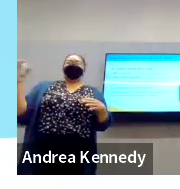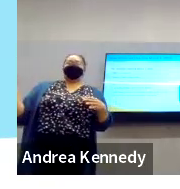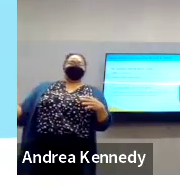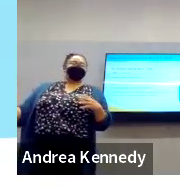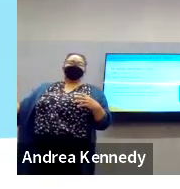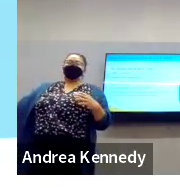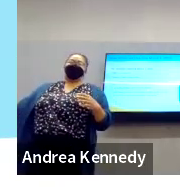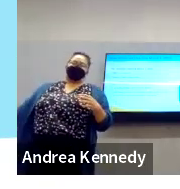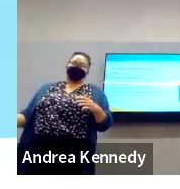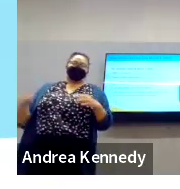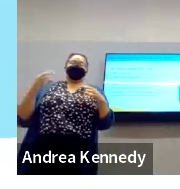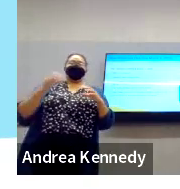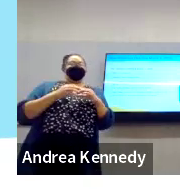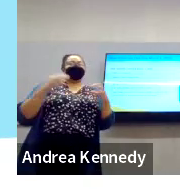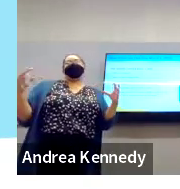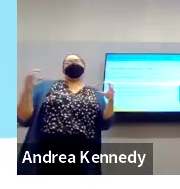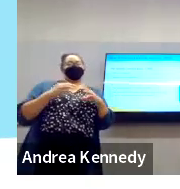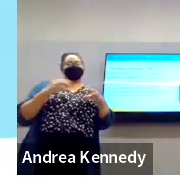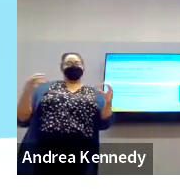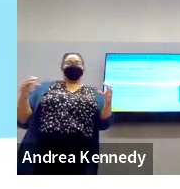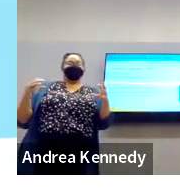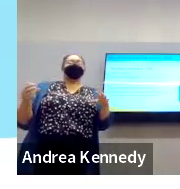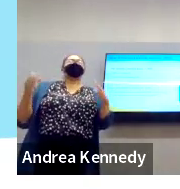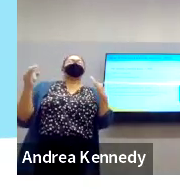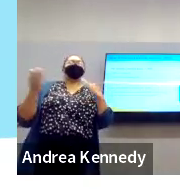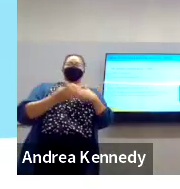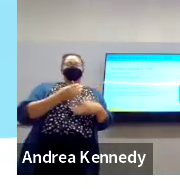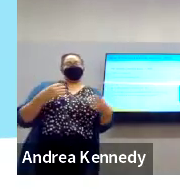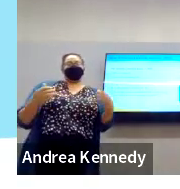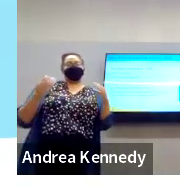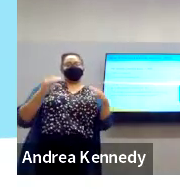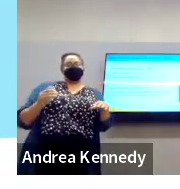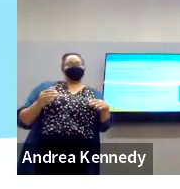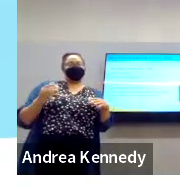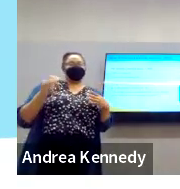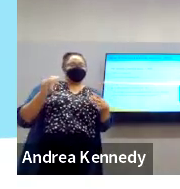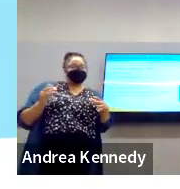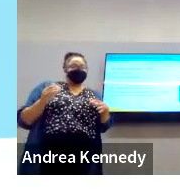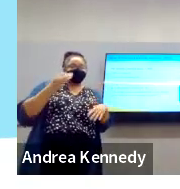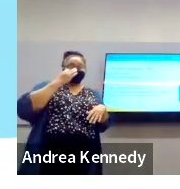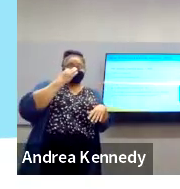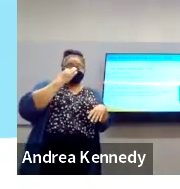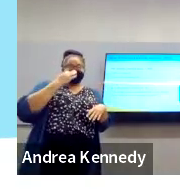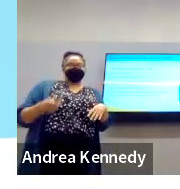including, storage or extra parking or any of those extra things. It's all gonna be wrapped up into one